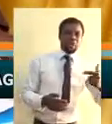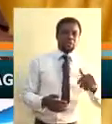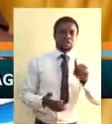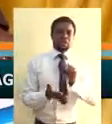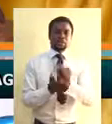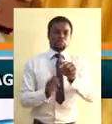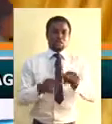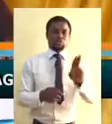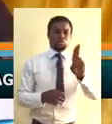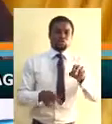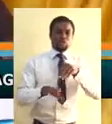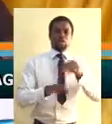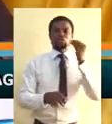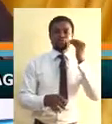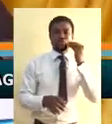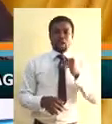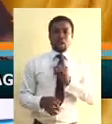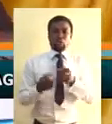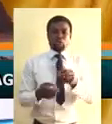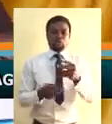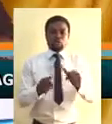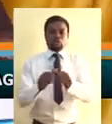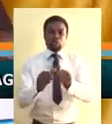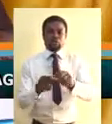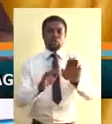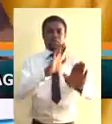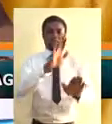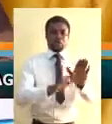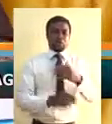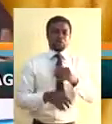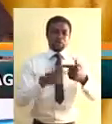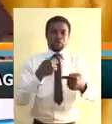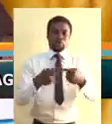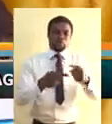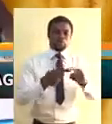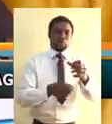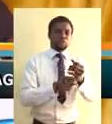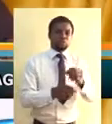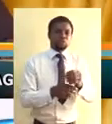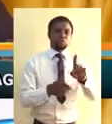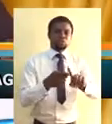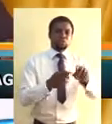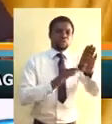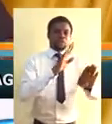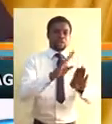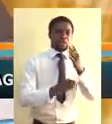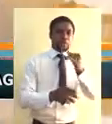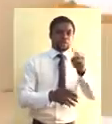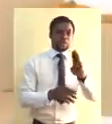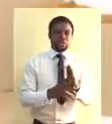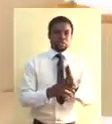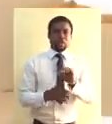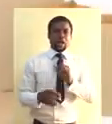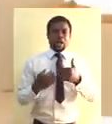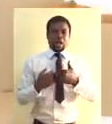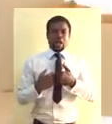home. So I'd like you to follow the step as I'm going to be taking you through a step-by-step guide on how to produce this.